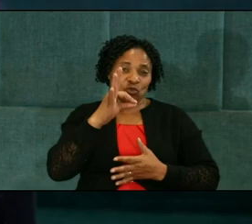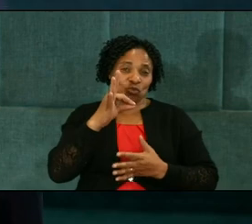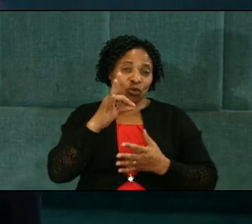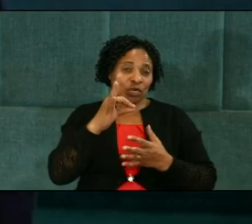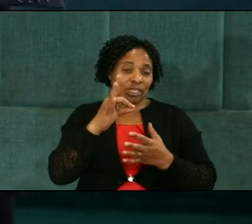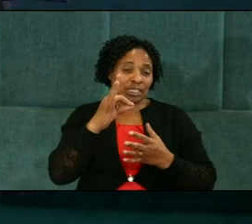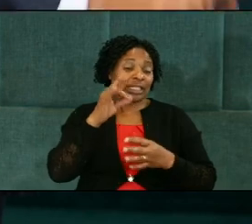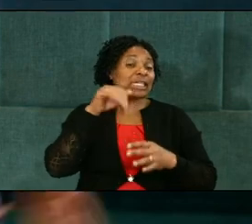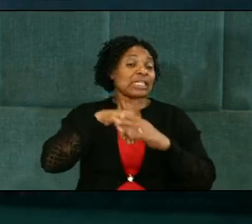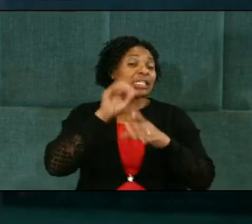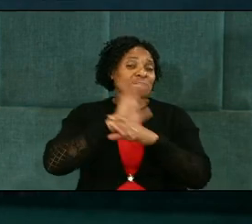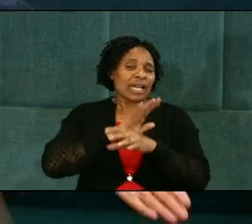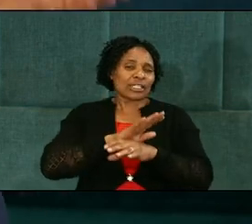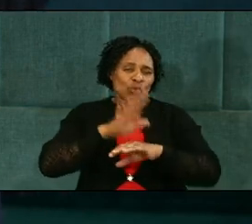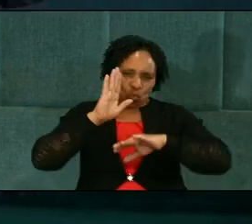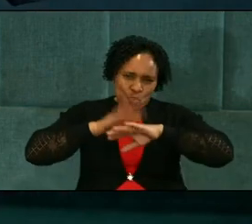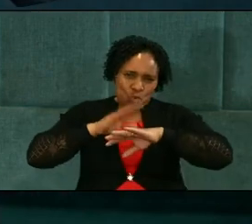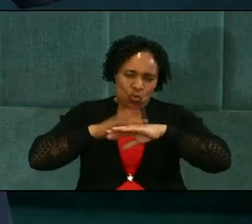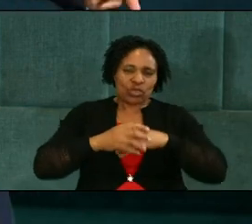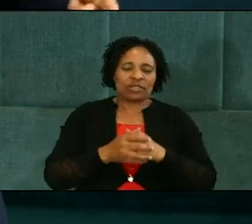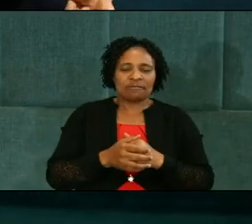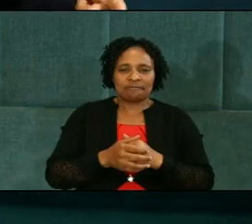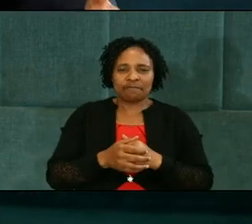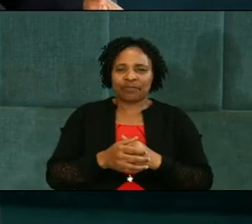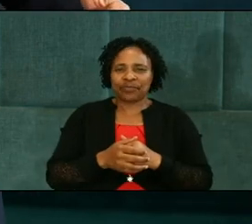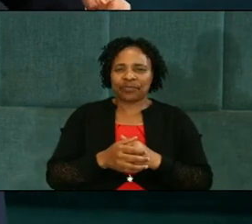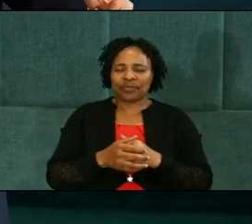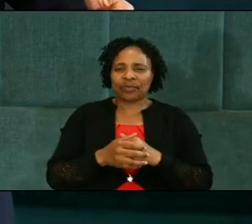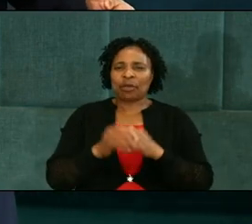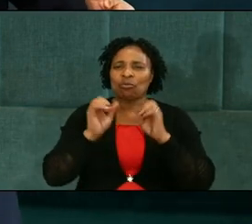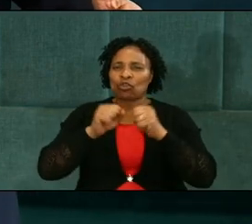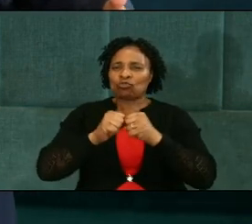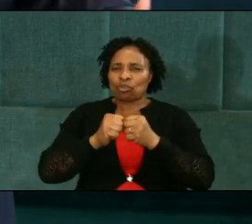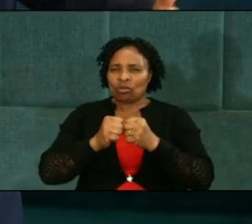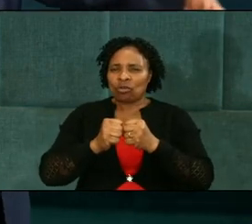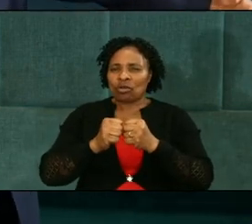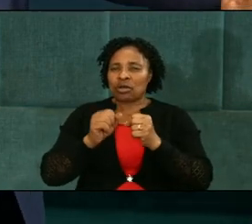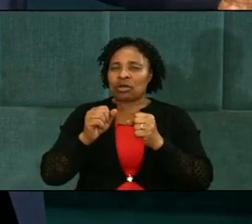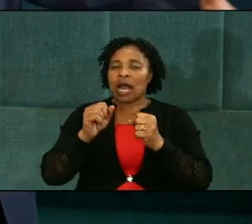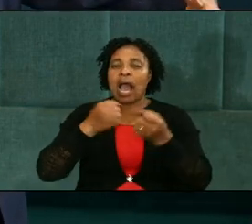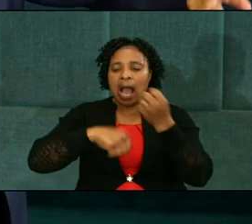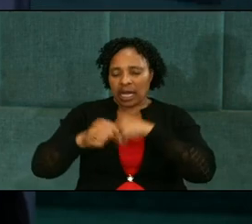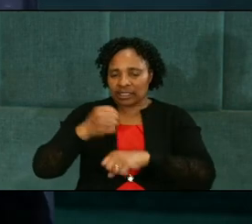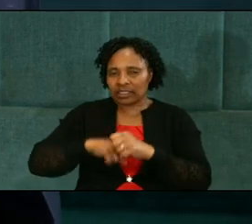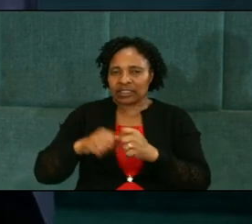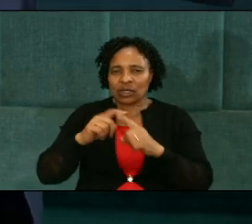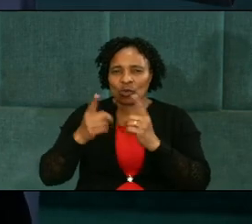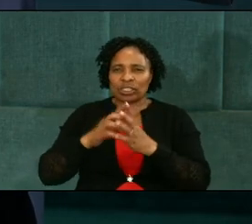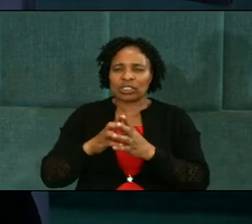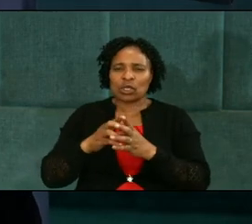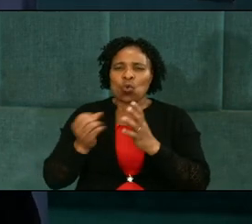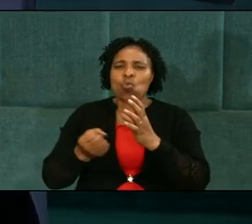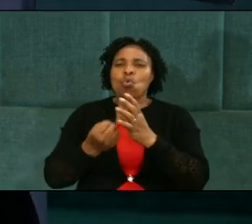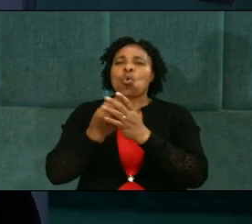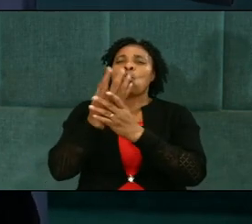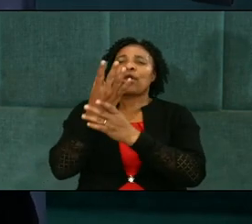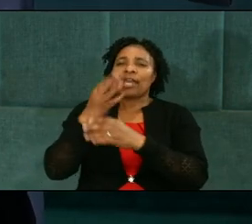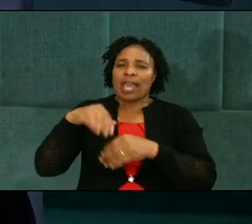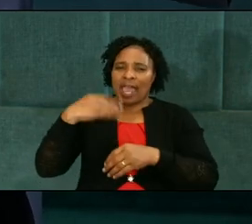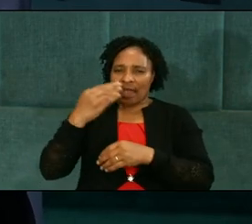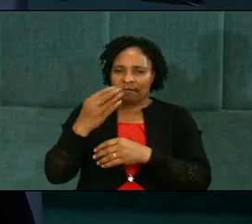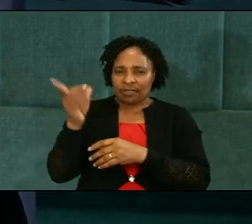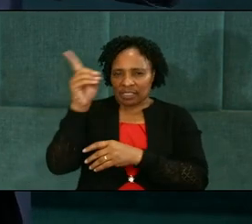church was good, was solid, says the book of Acts. They were growing daily.